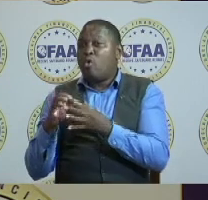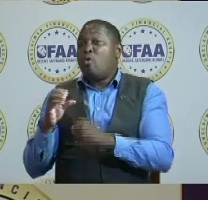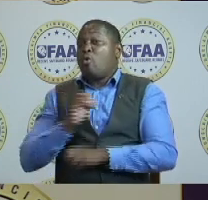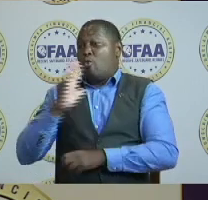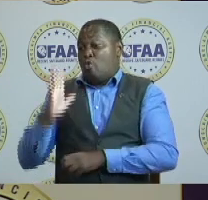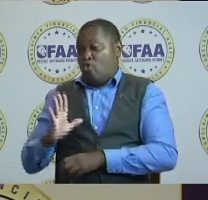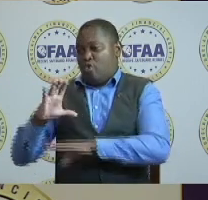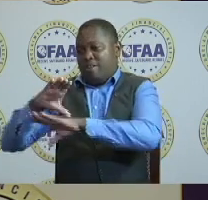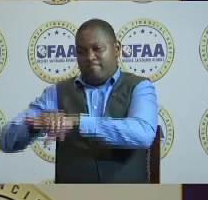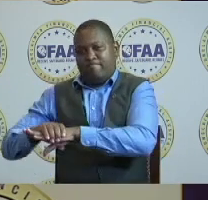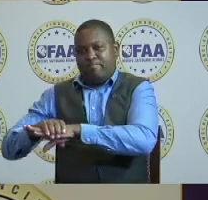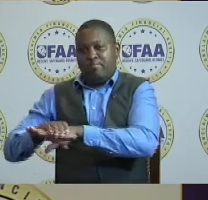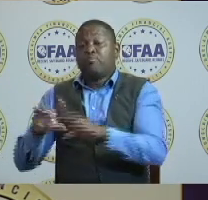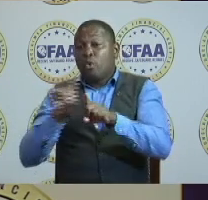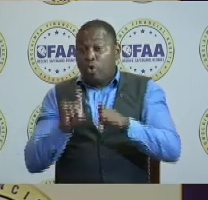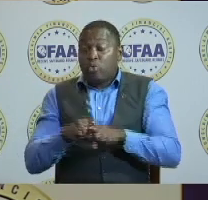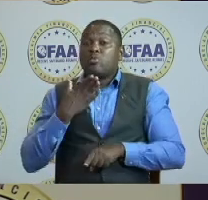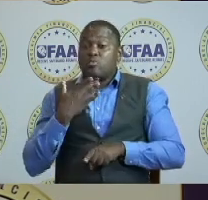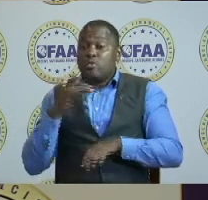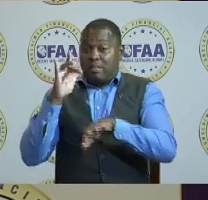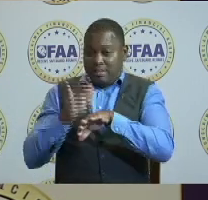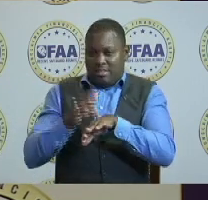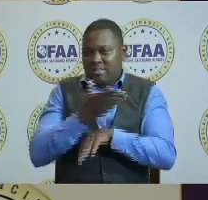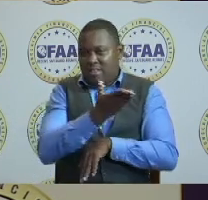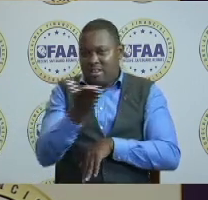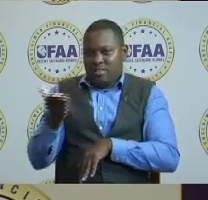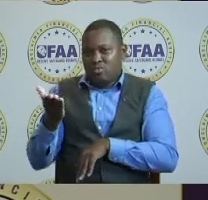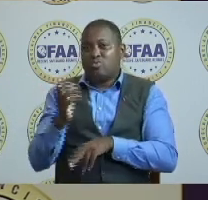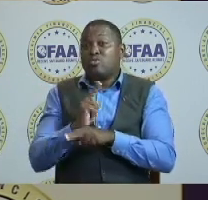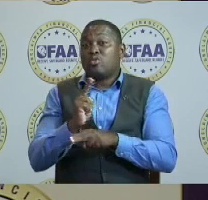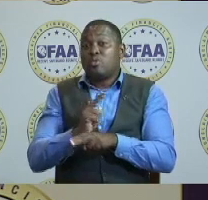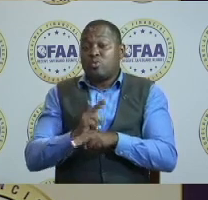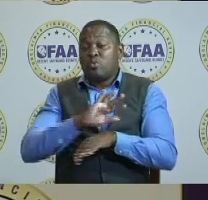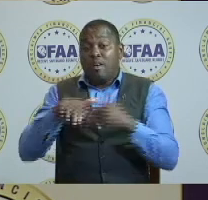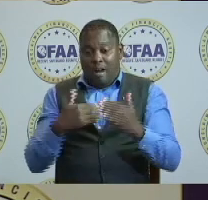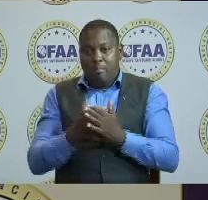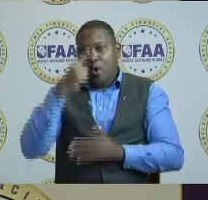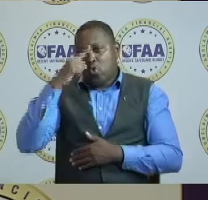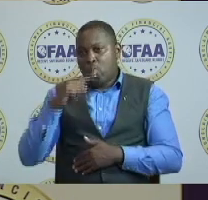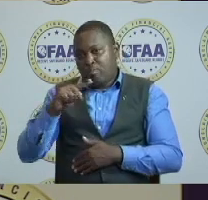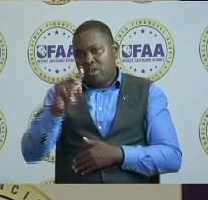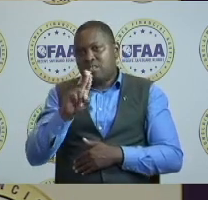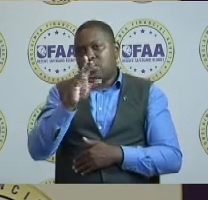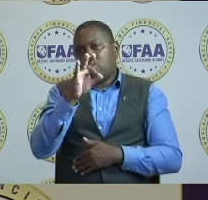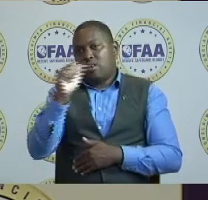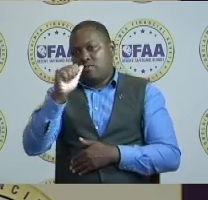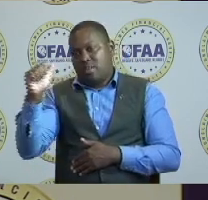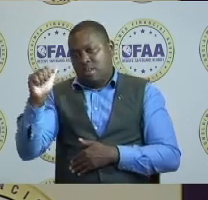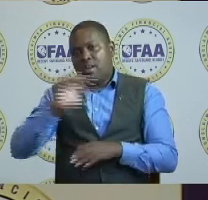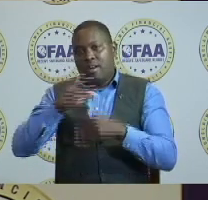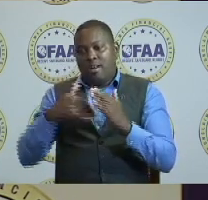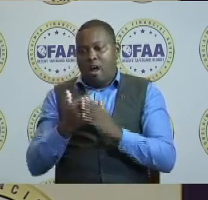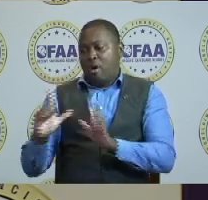to sensitize you, the holder, on the provisions of the UFAA's policy and attendant reviews to